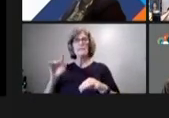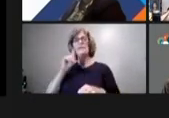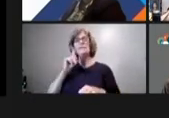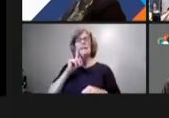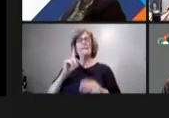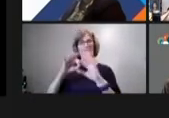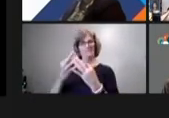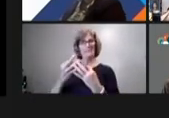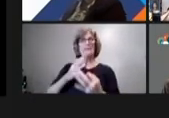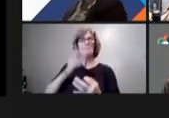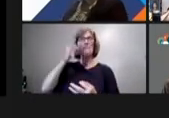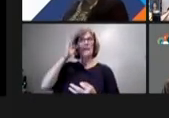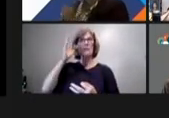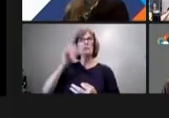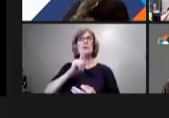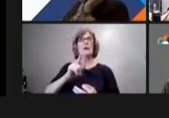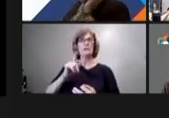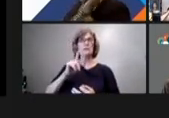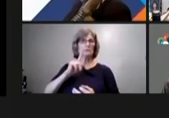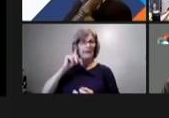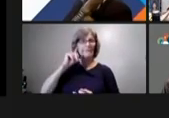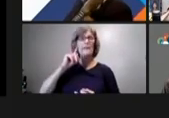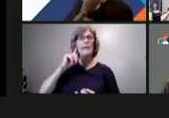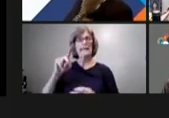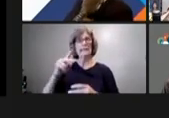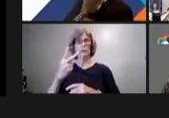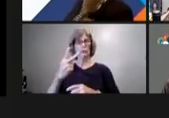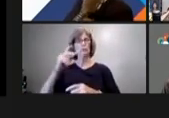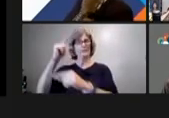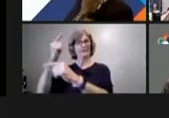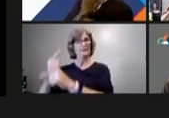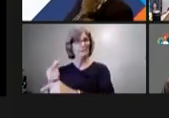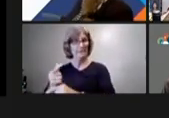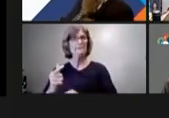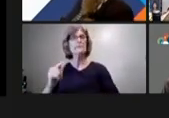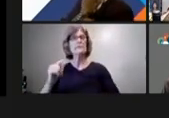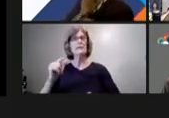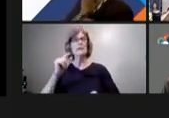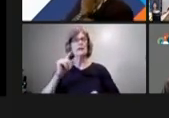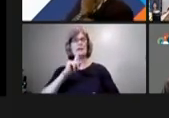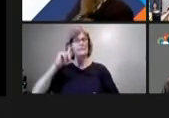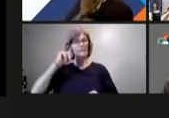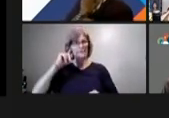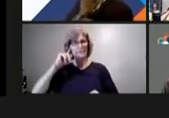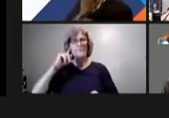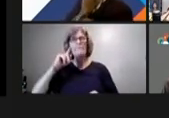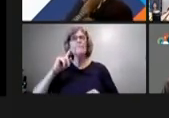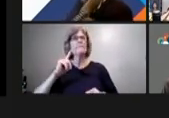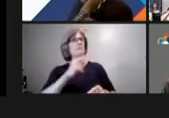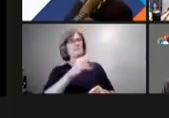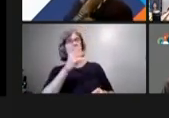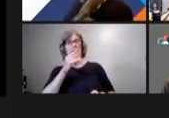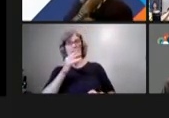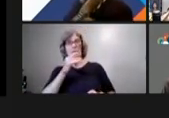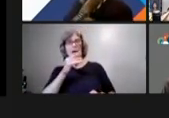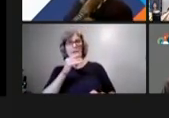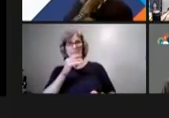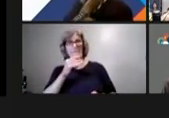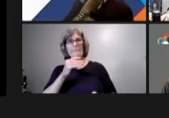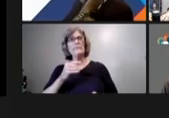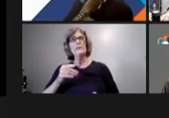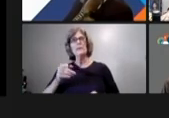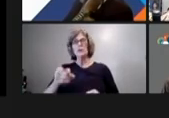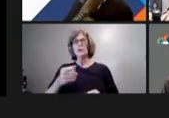my parents are deaf, and two of my three siblings are deaf. And for some inexplicable reason, my mom continues to book